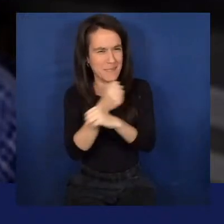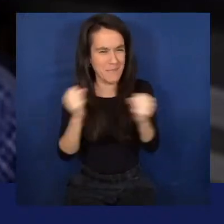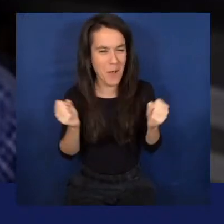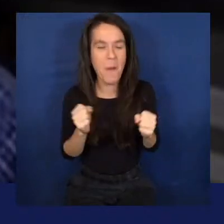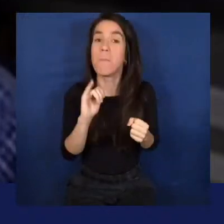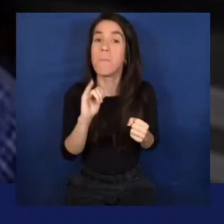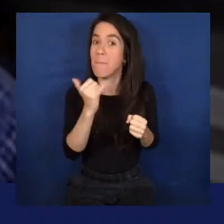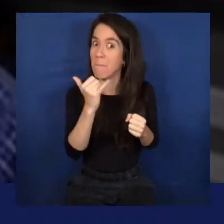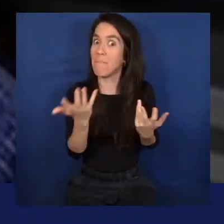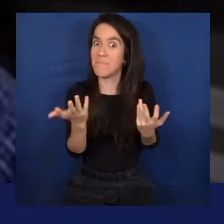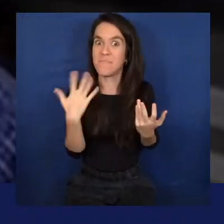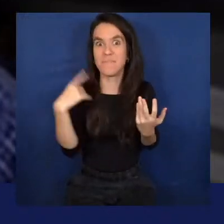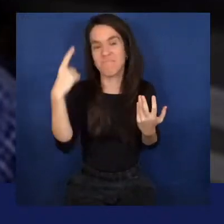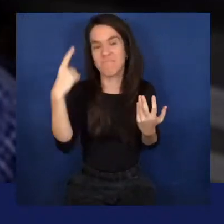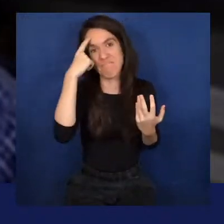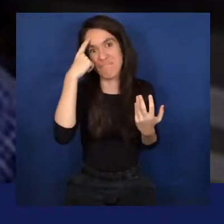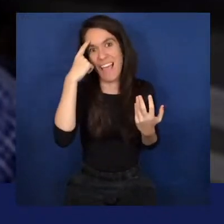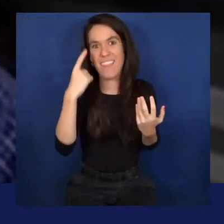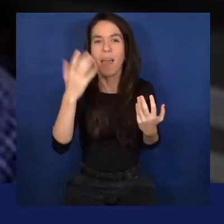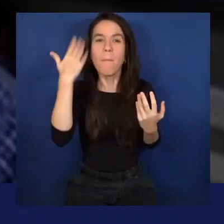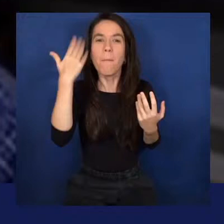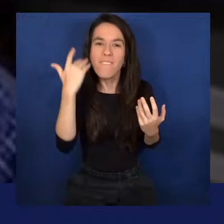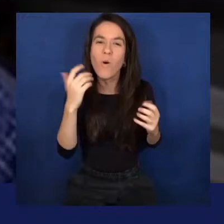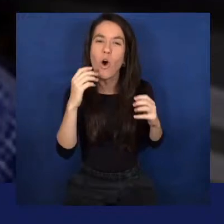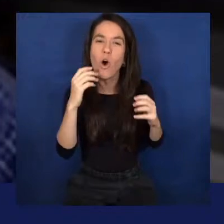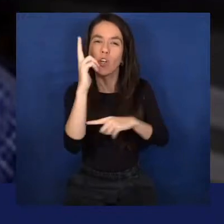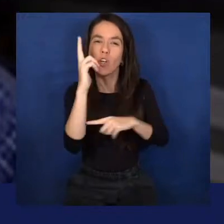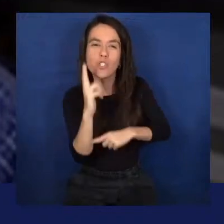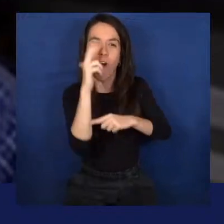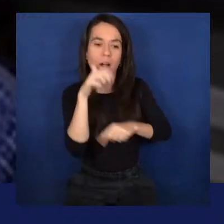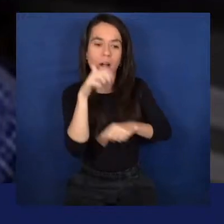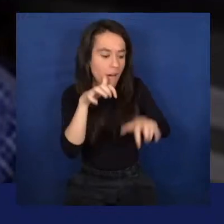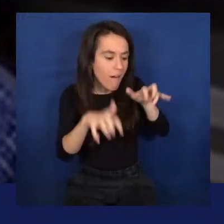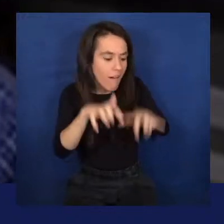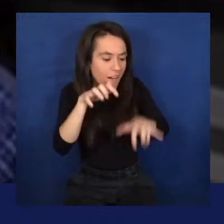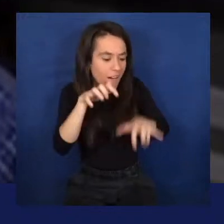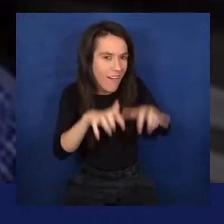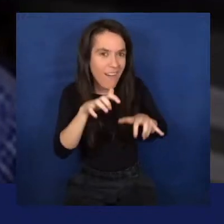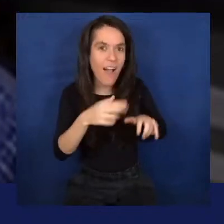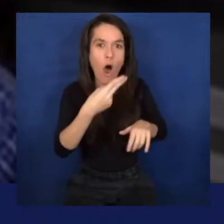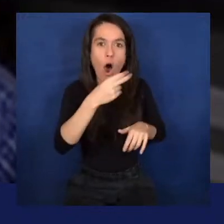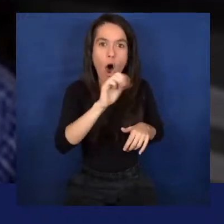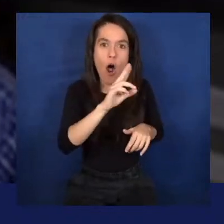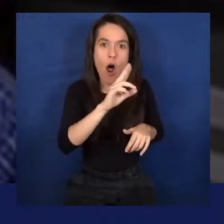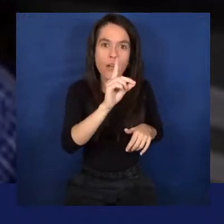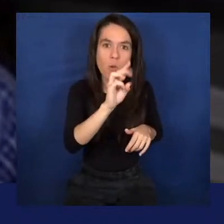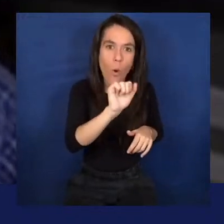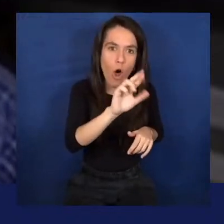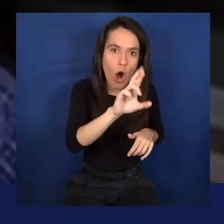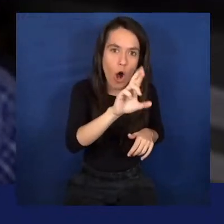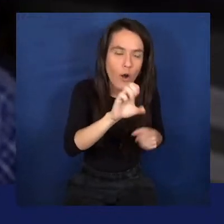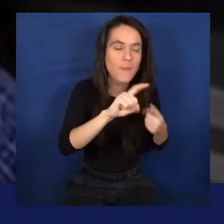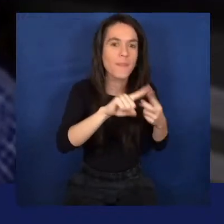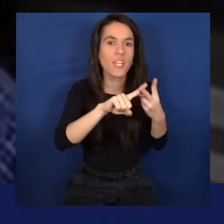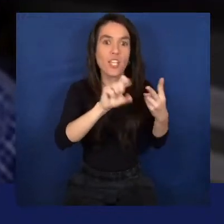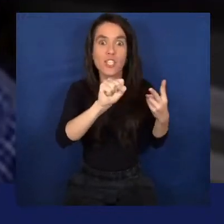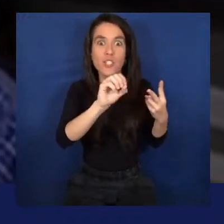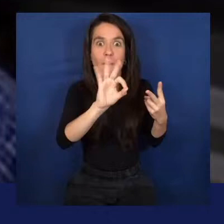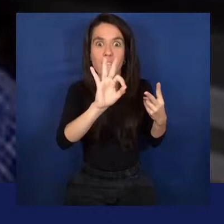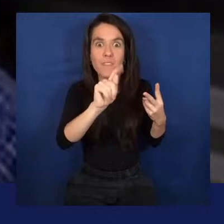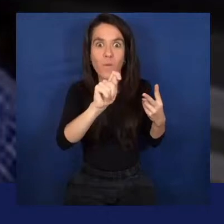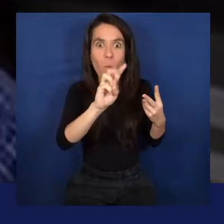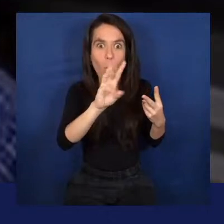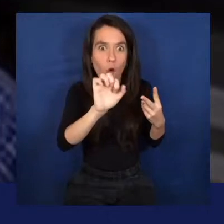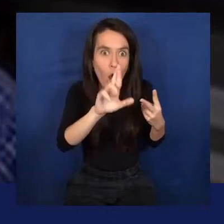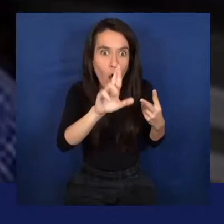interplay between the hardware, the software, and the various philosophies that got labeled with artificial intelligence